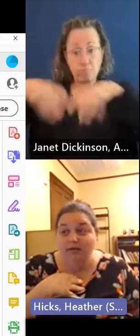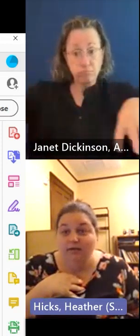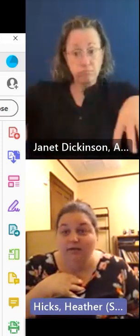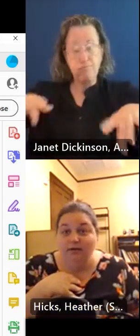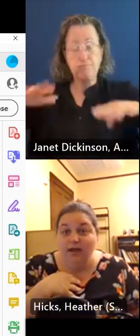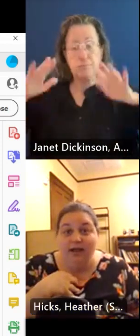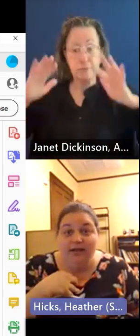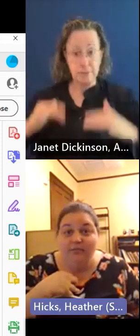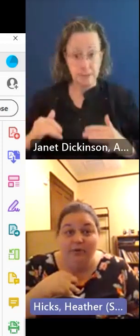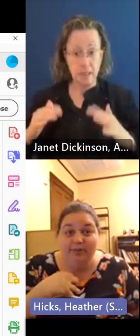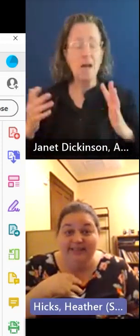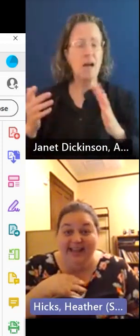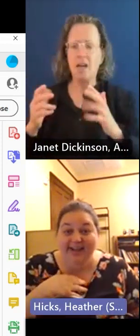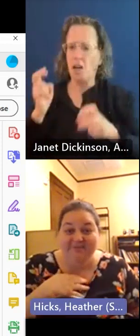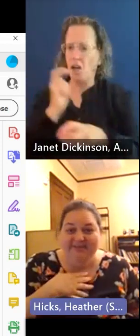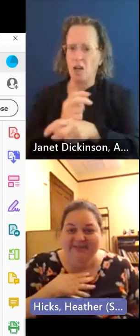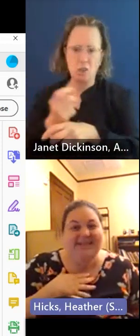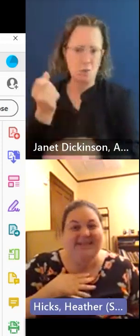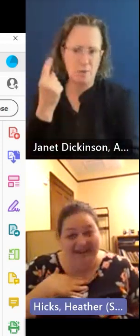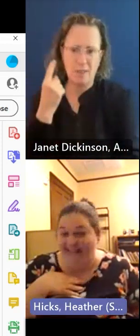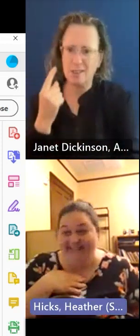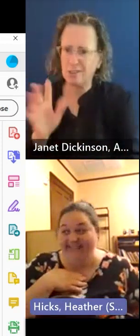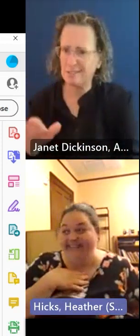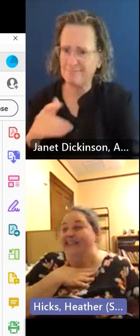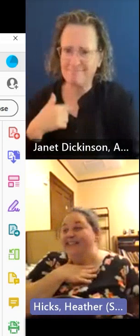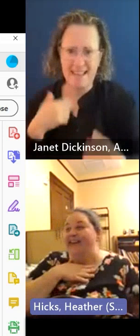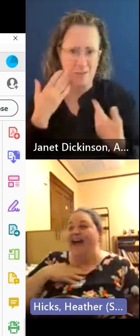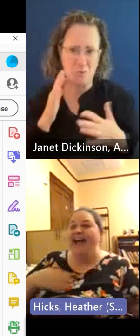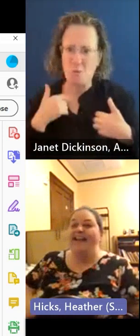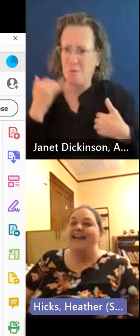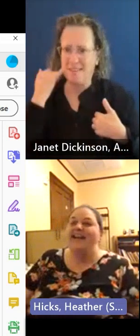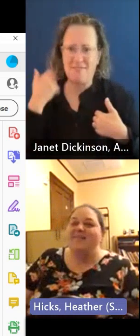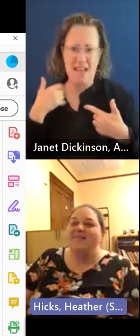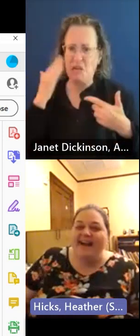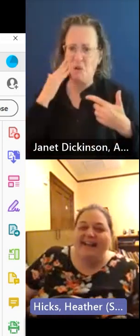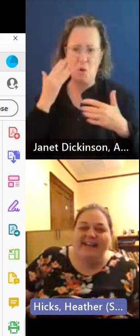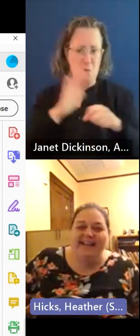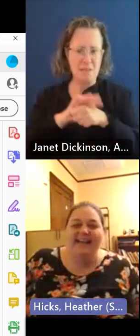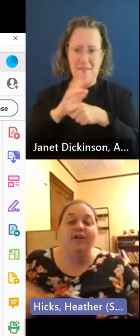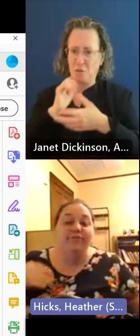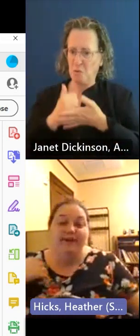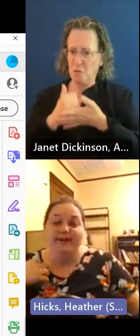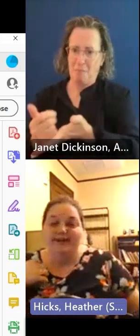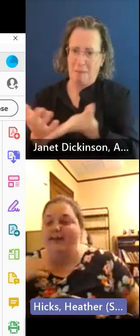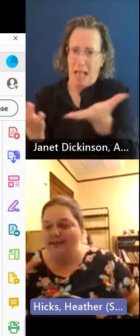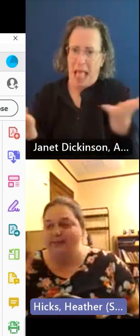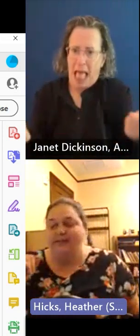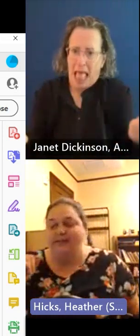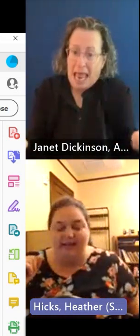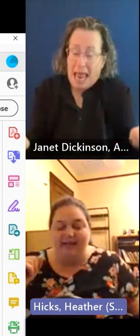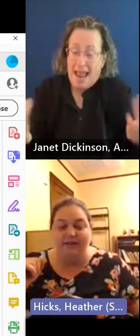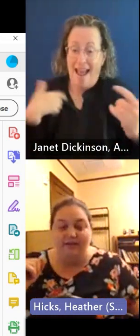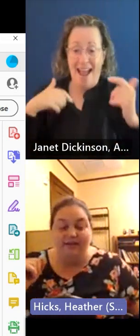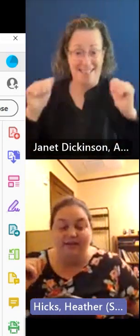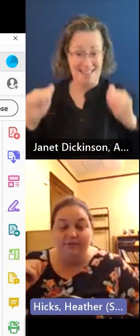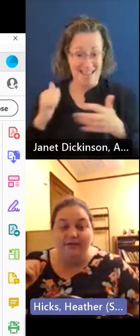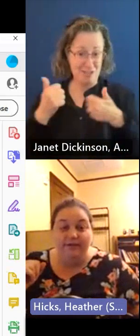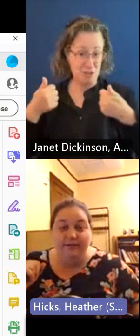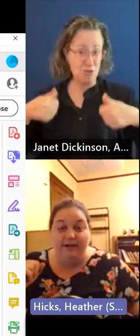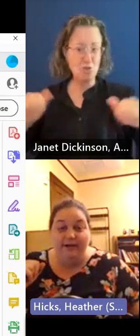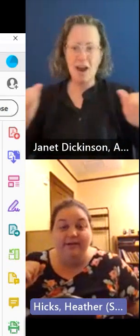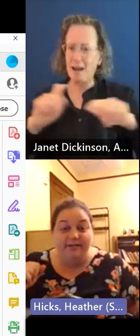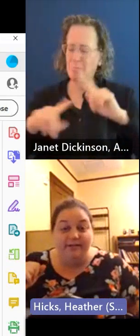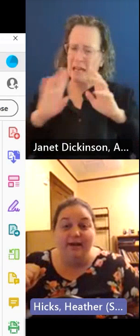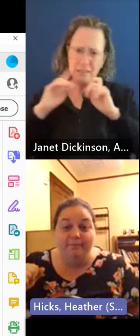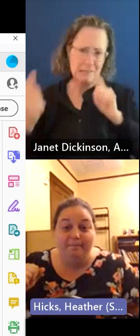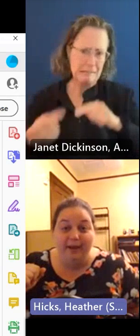that I can personally help you with it, but I can certainly try. But they're very expected to take a long time trying to